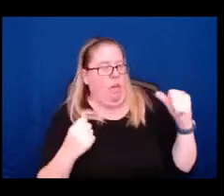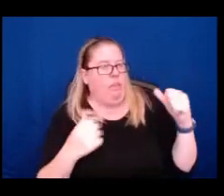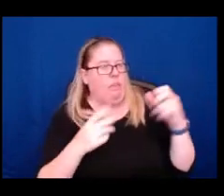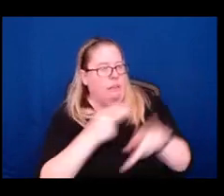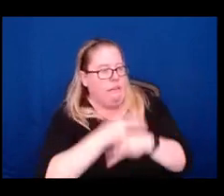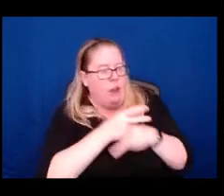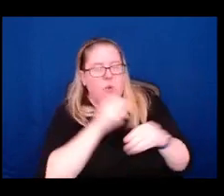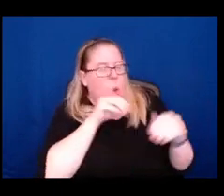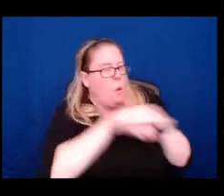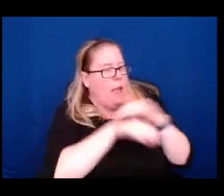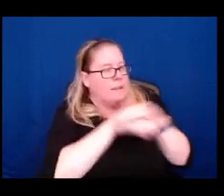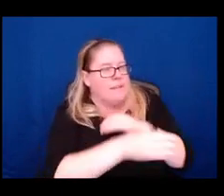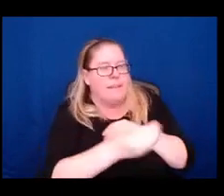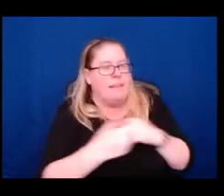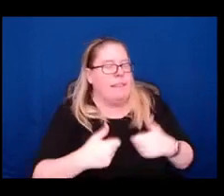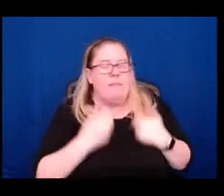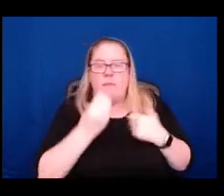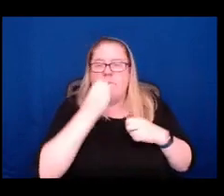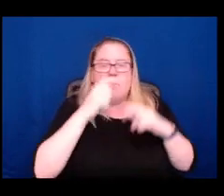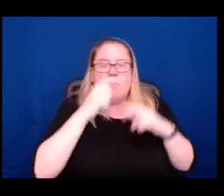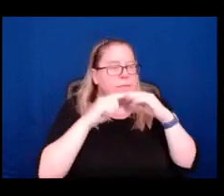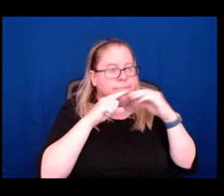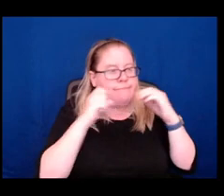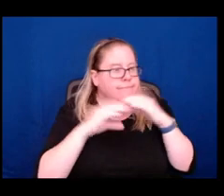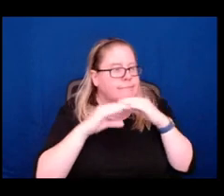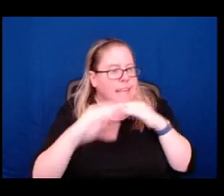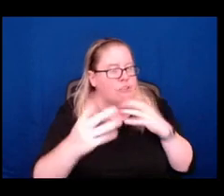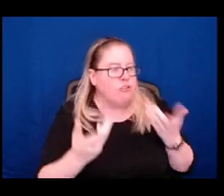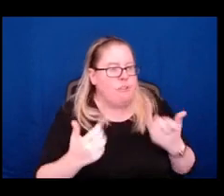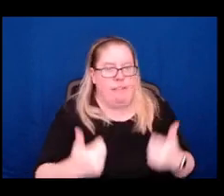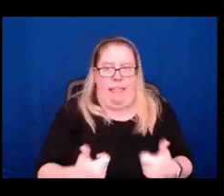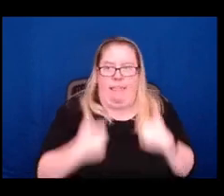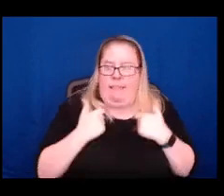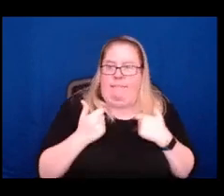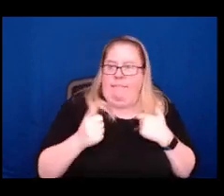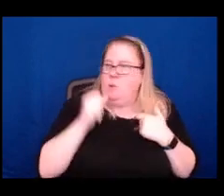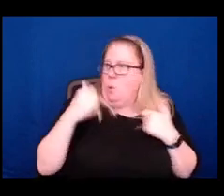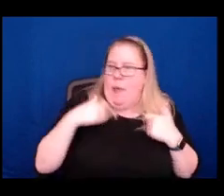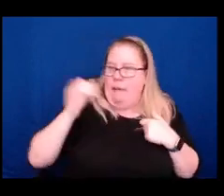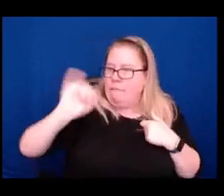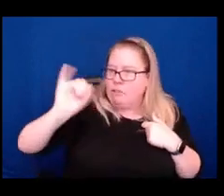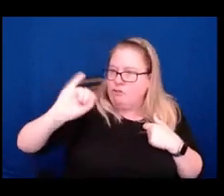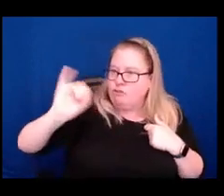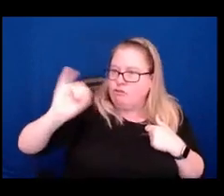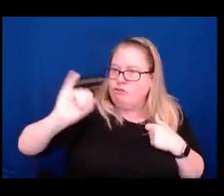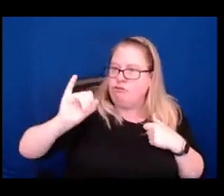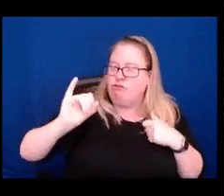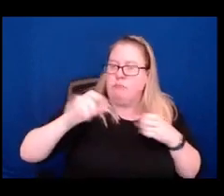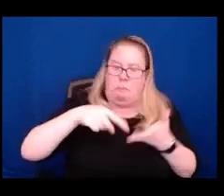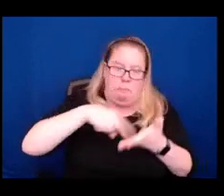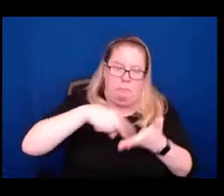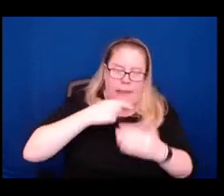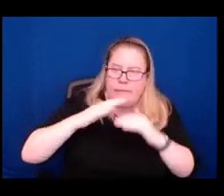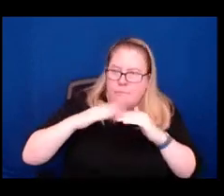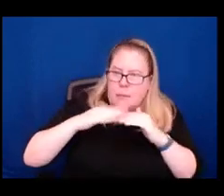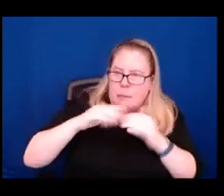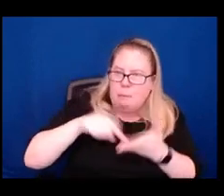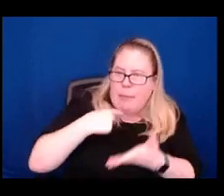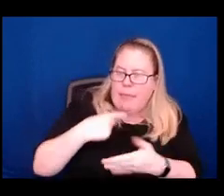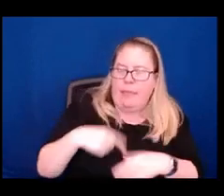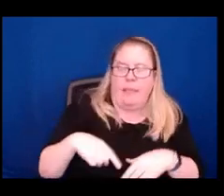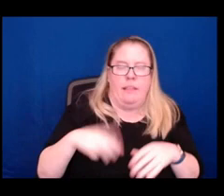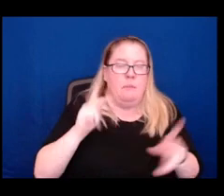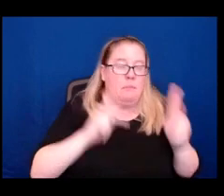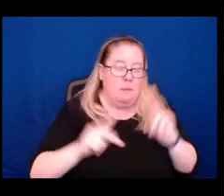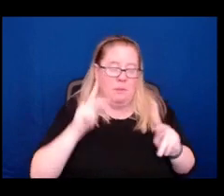no access, they live in food deserts, they live in places where, you know, they don't have insurance, they're making minimum wage, people that